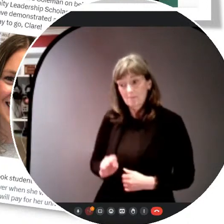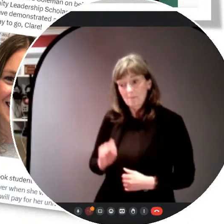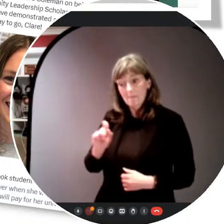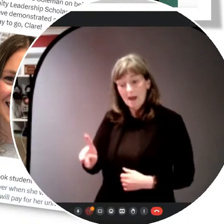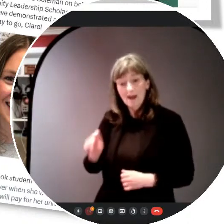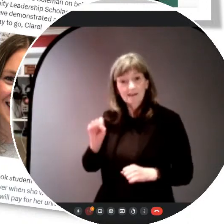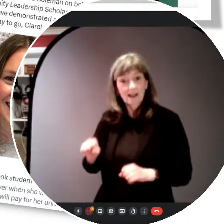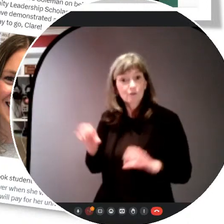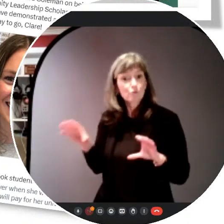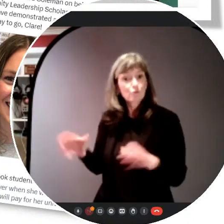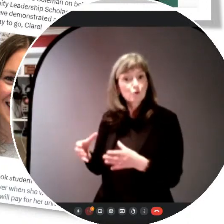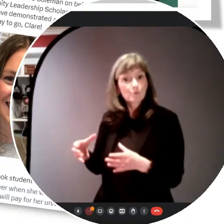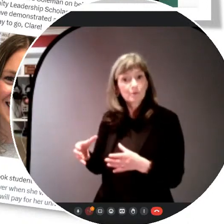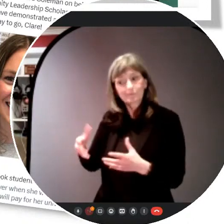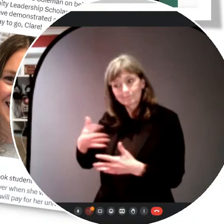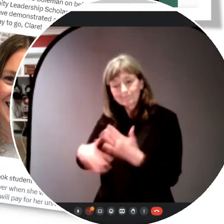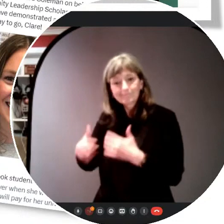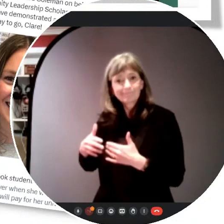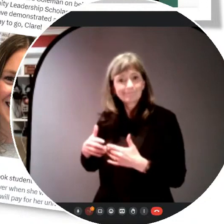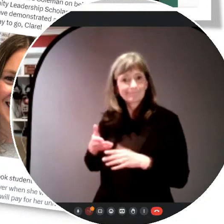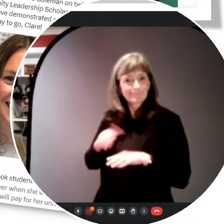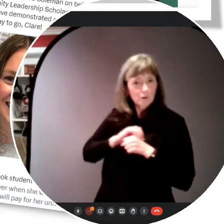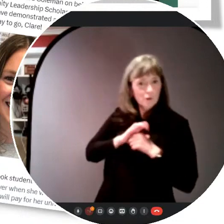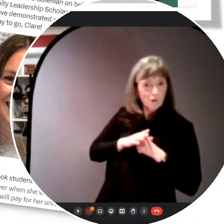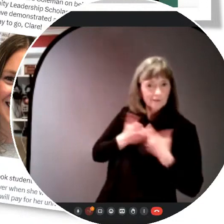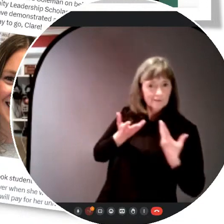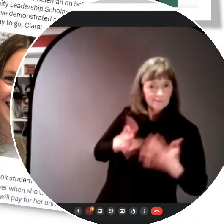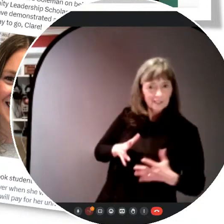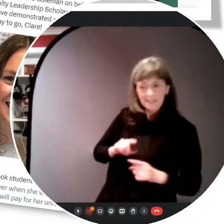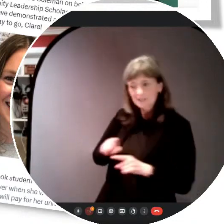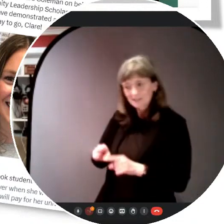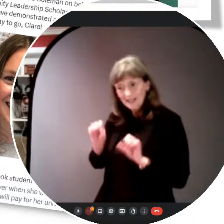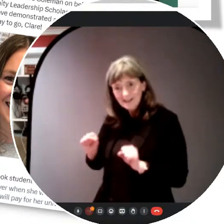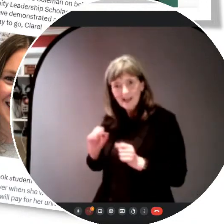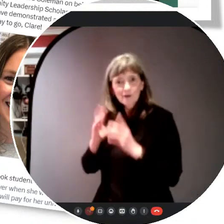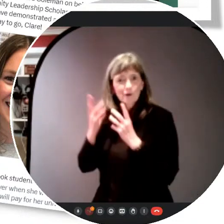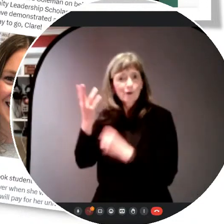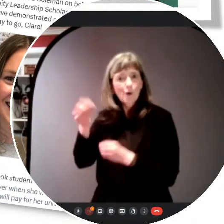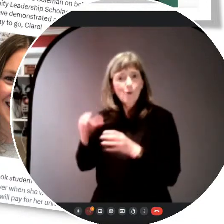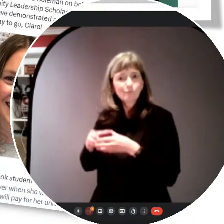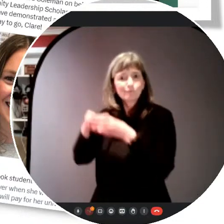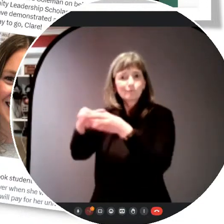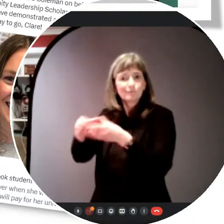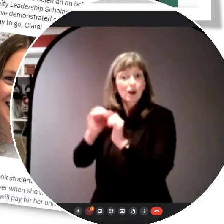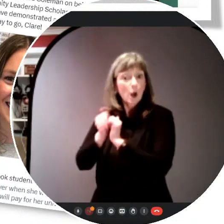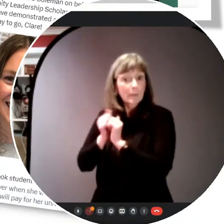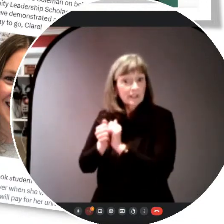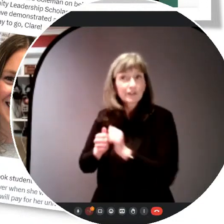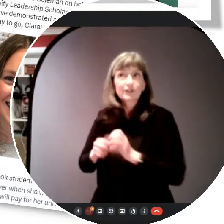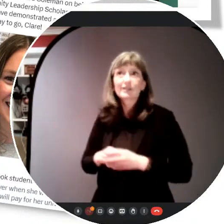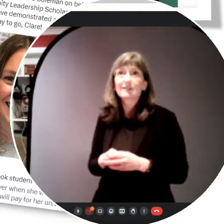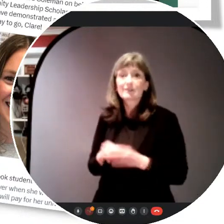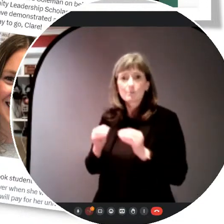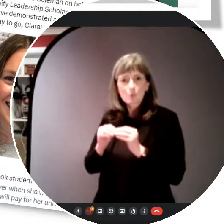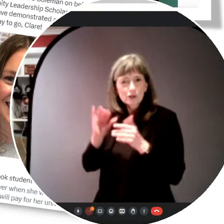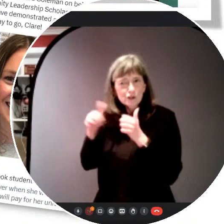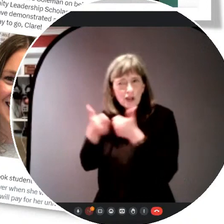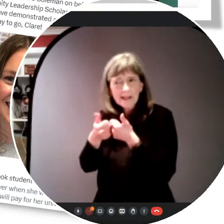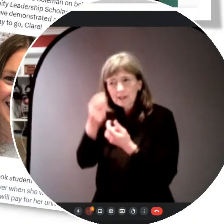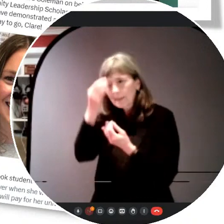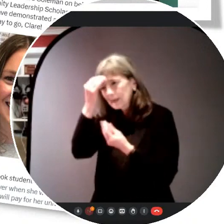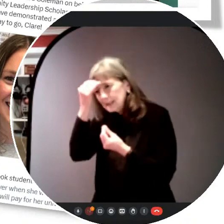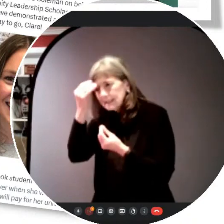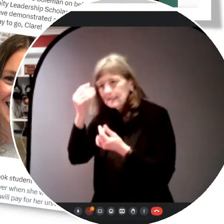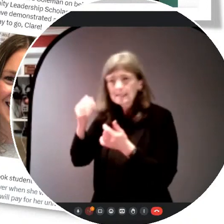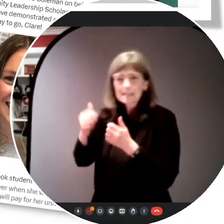in groups after COVID and being able to go to competitions and, be challenged in their thinking. So that's a great thing.